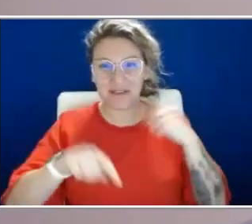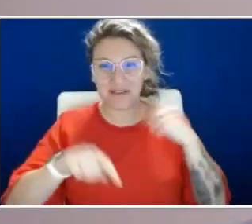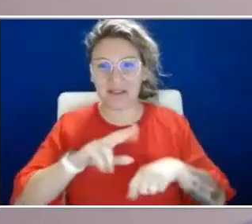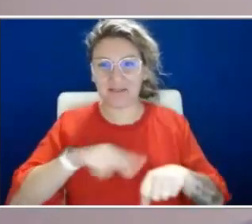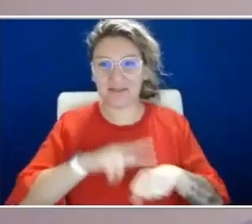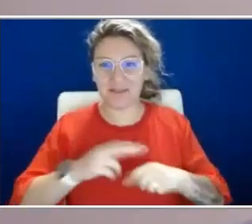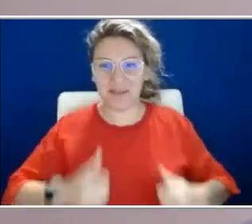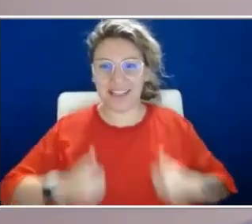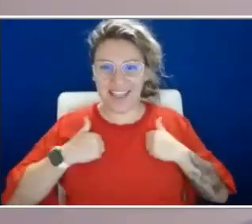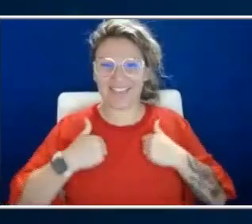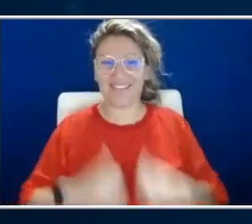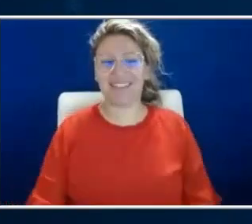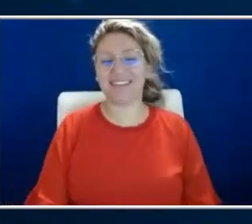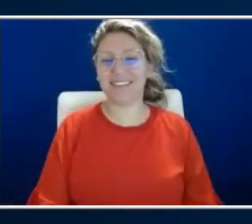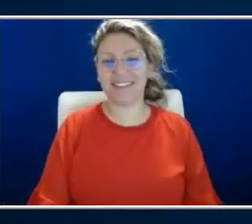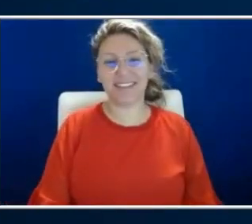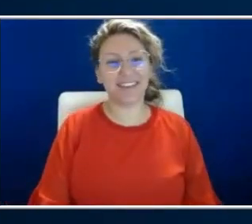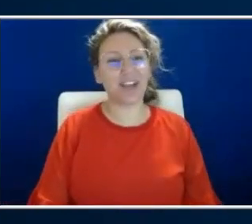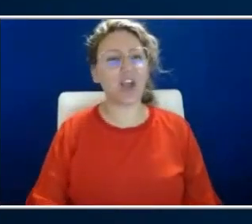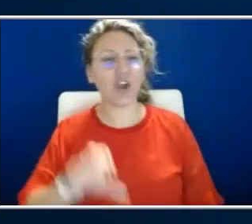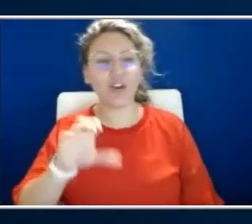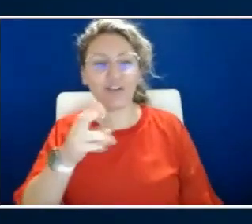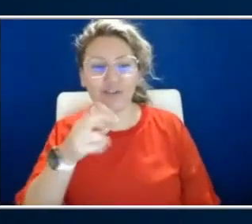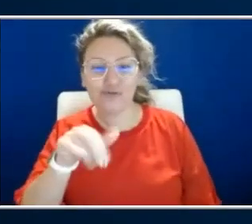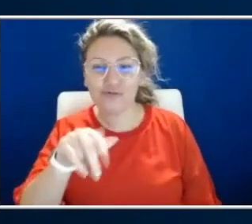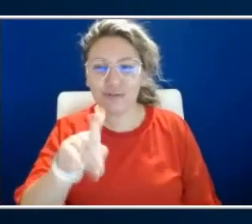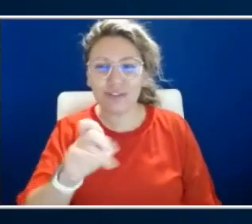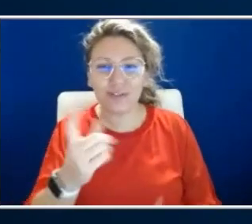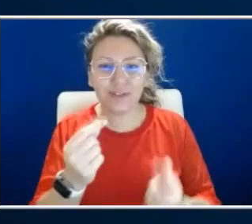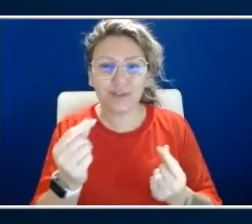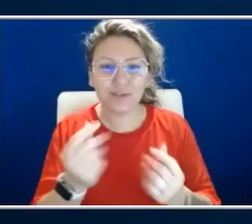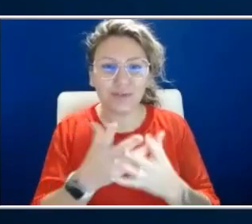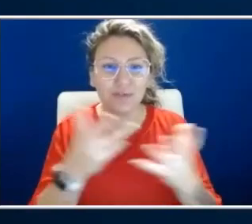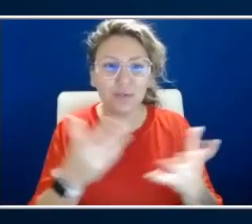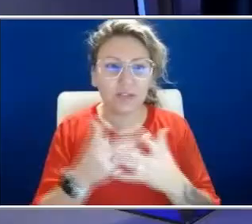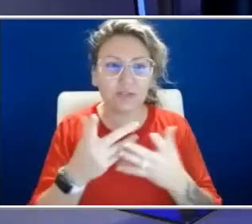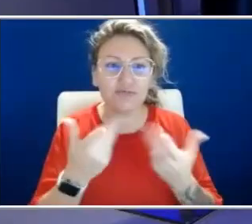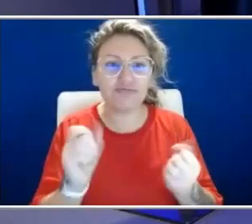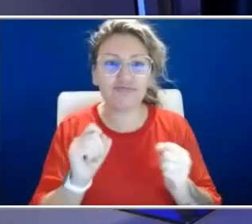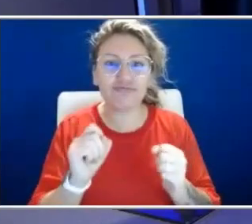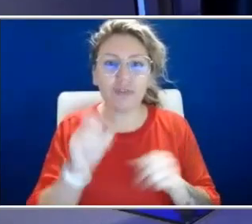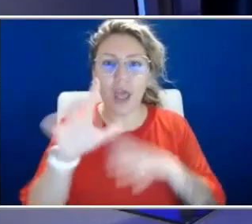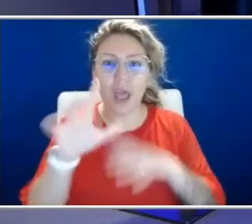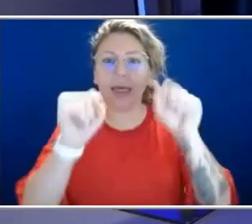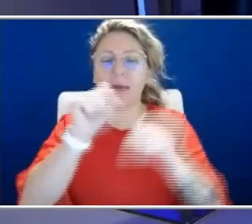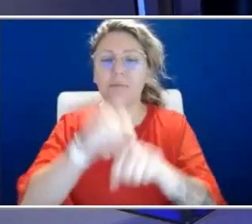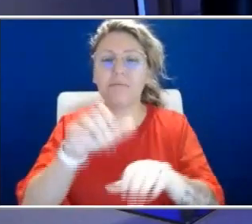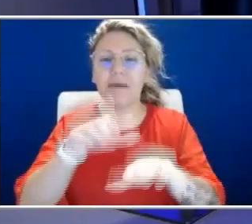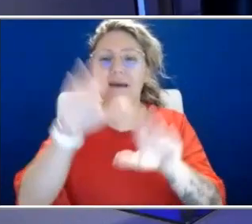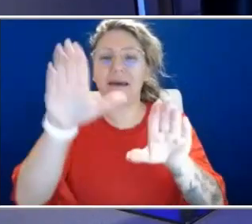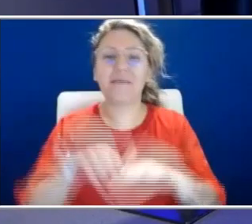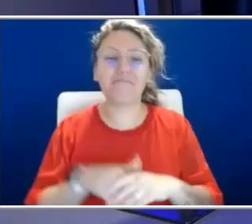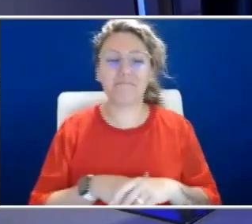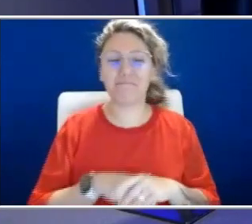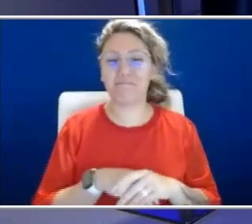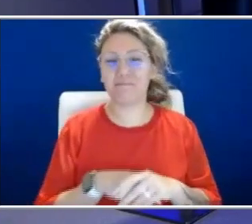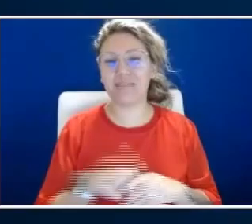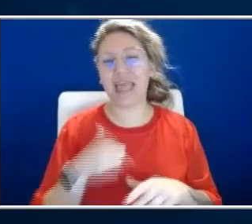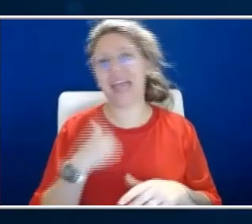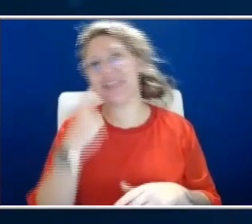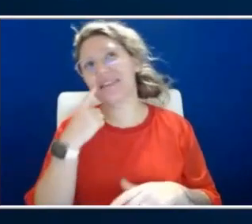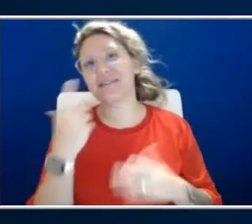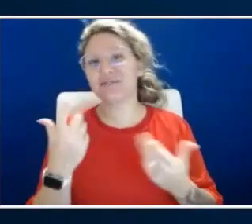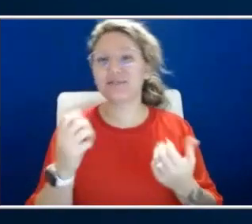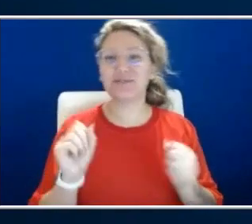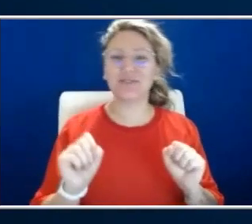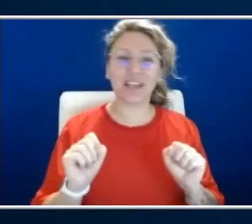life. What did Christie do that was too much? Did she try to climb a mountain or something? She didn't. I think she just tried to, go back